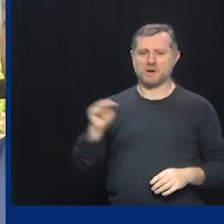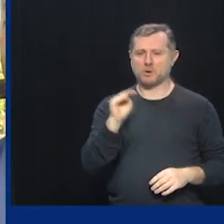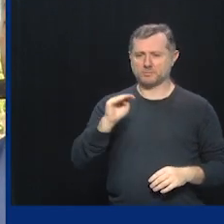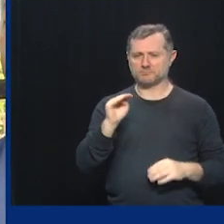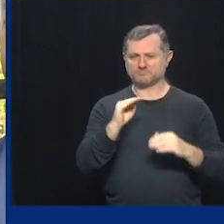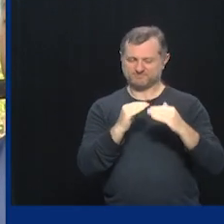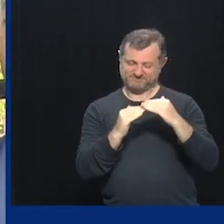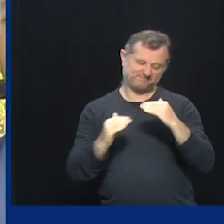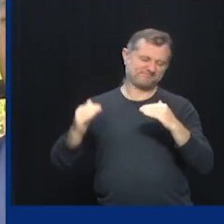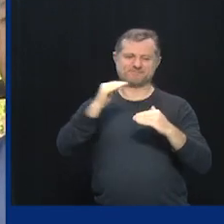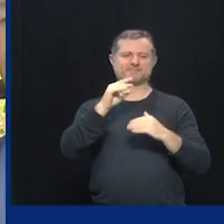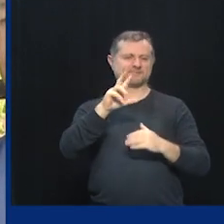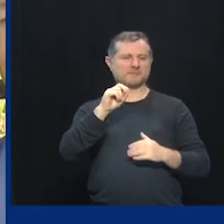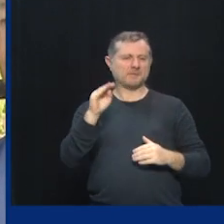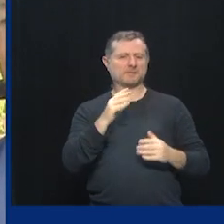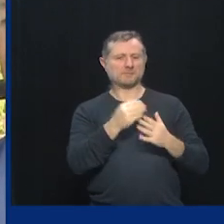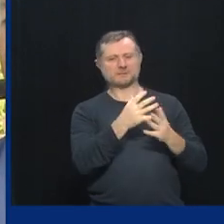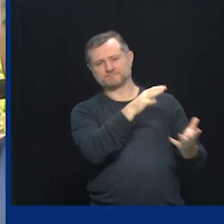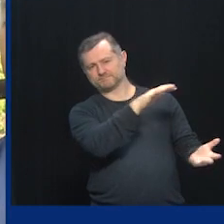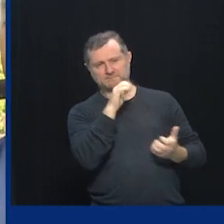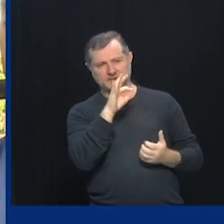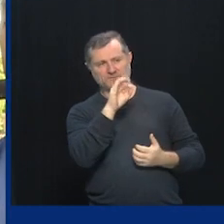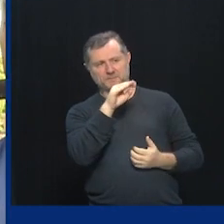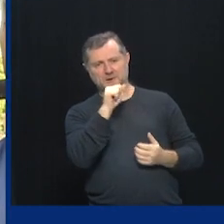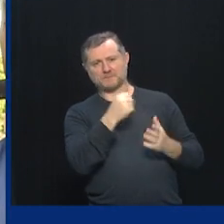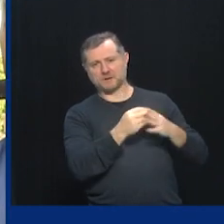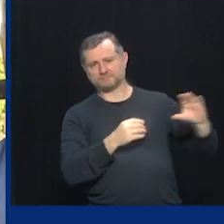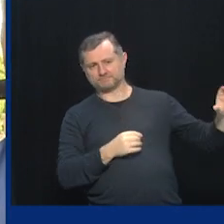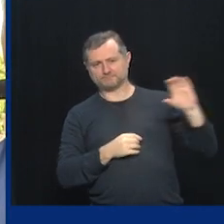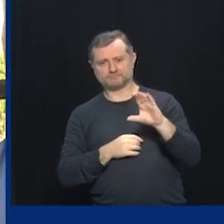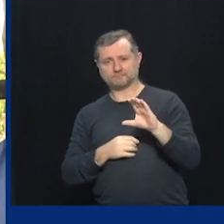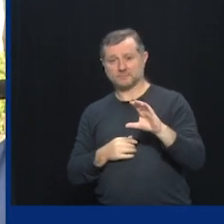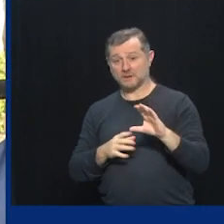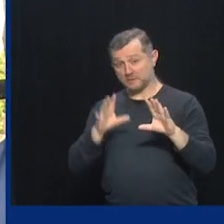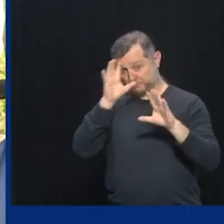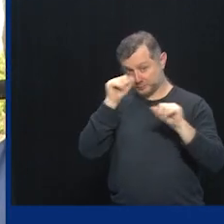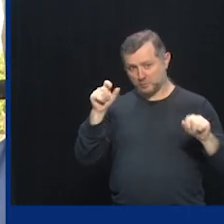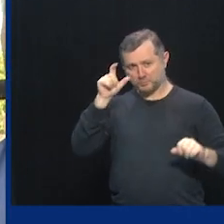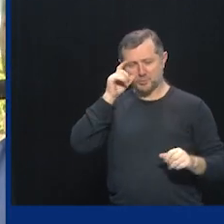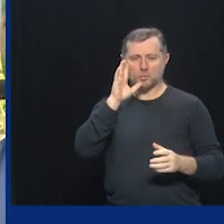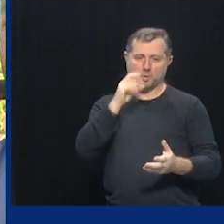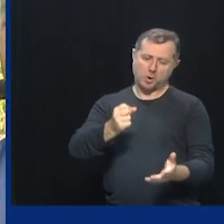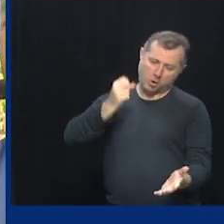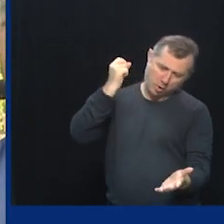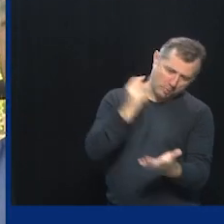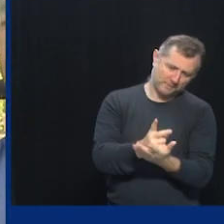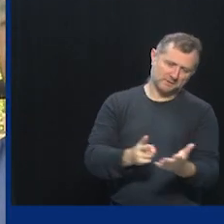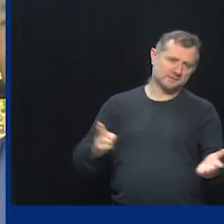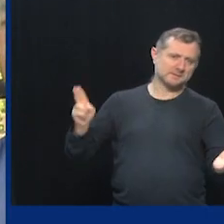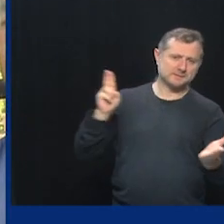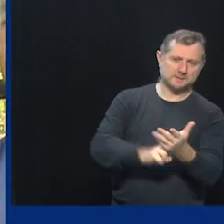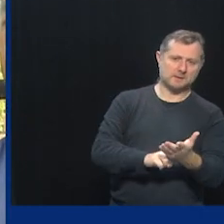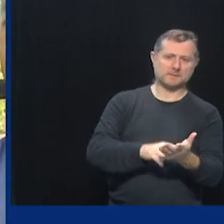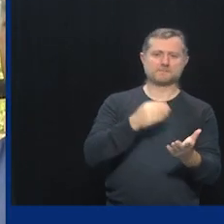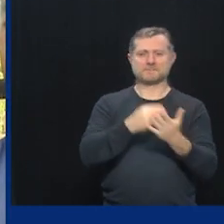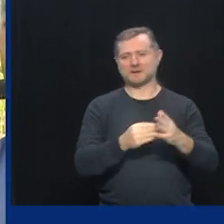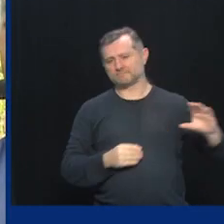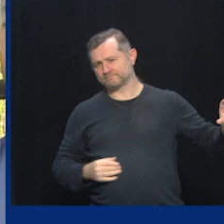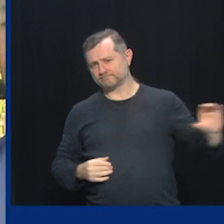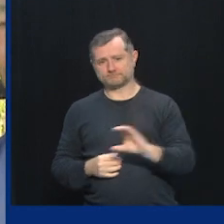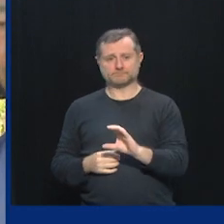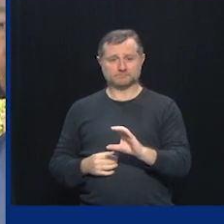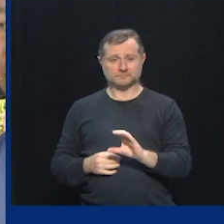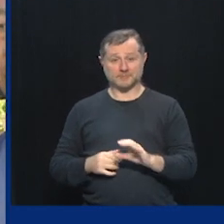said the second he gets it, he'll sign it and make it happen so the money can start flowing to give us relief. That was the commitment I received from President Biden. He said,